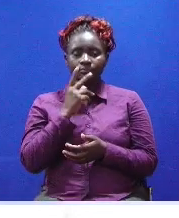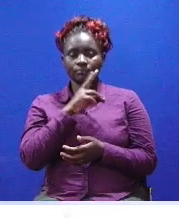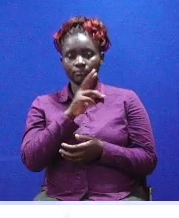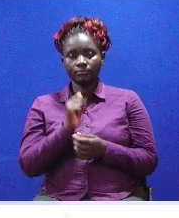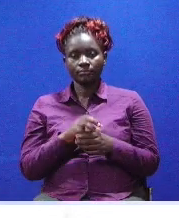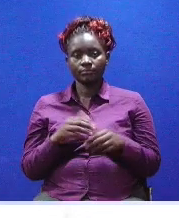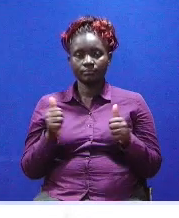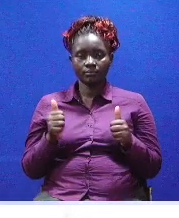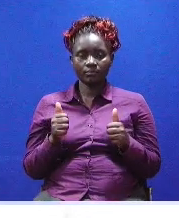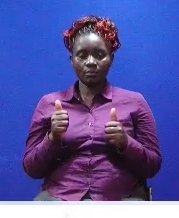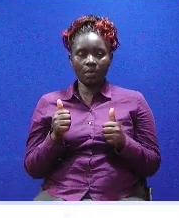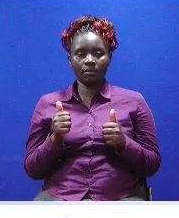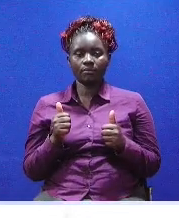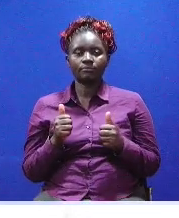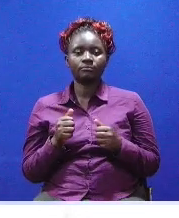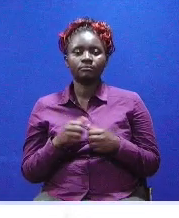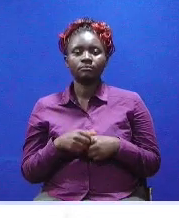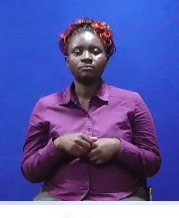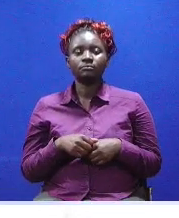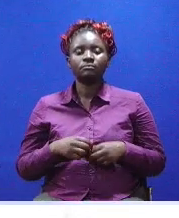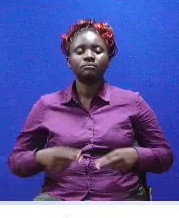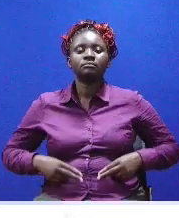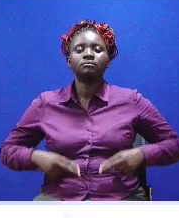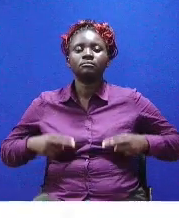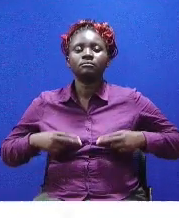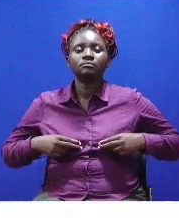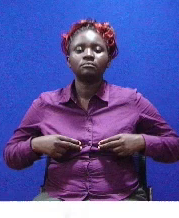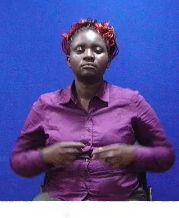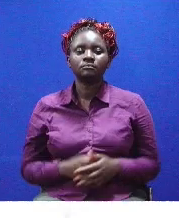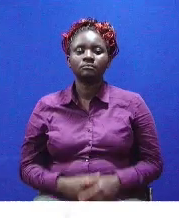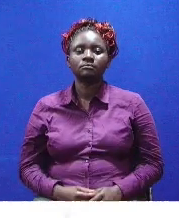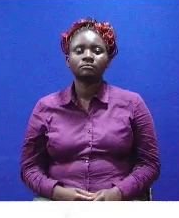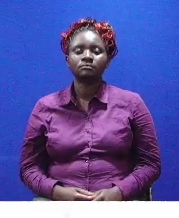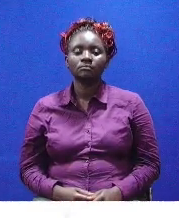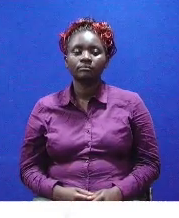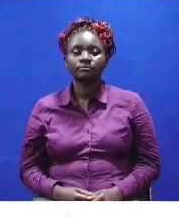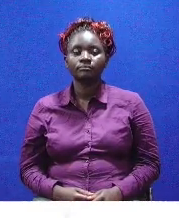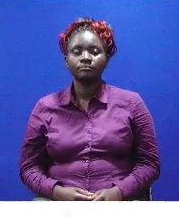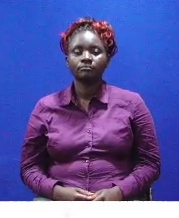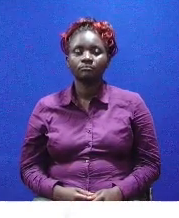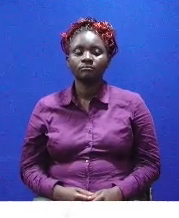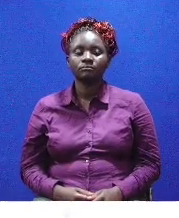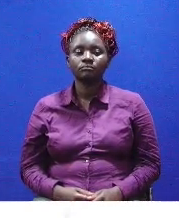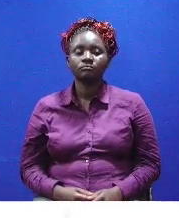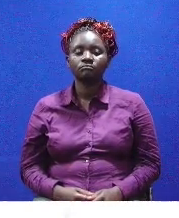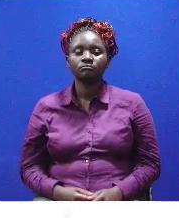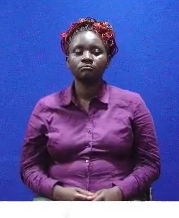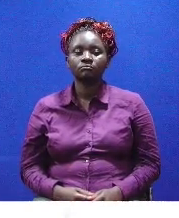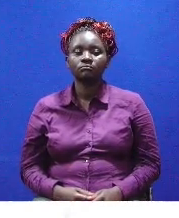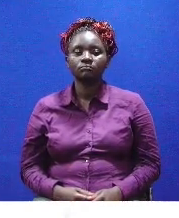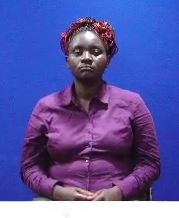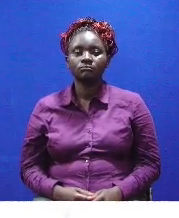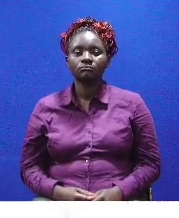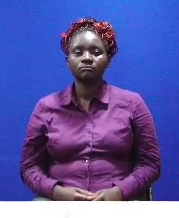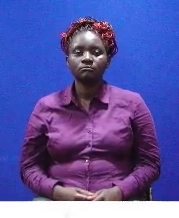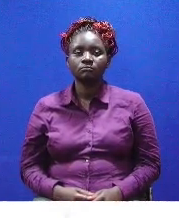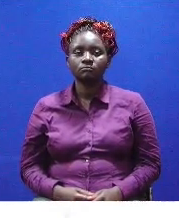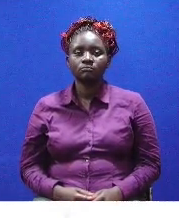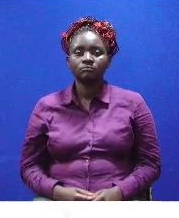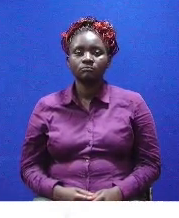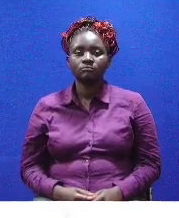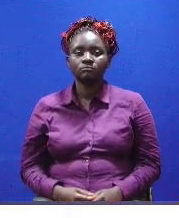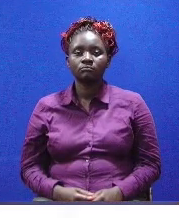na asensemo yobo chenu. And you know what the HPV vaccine does?